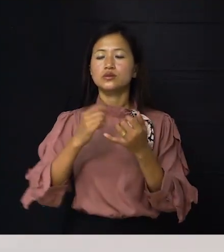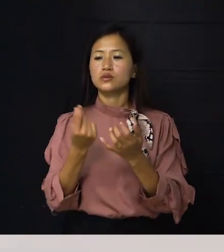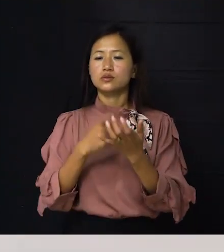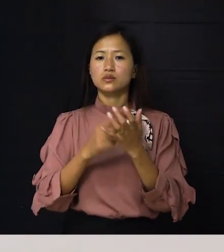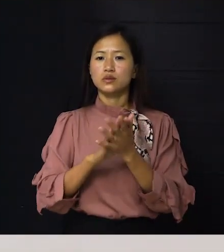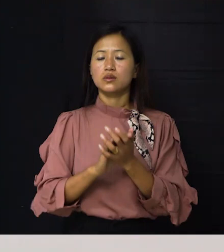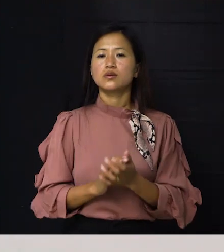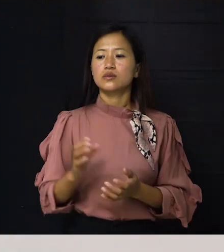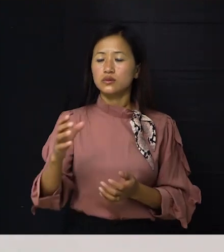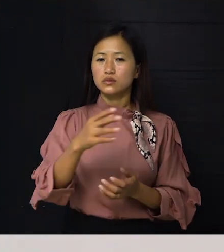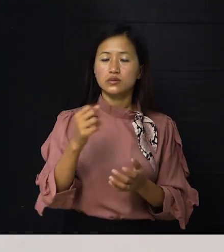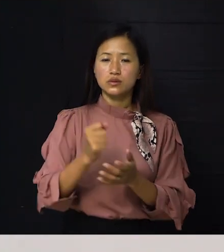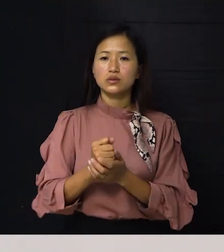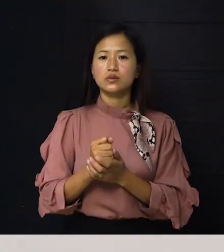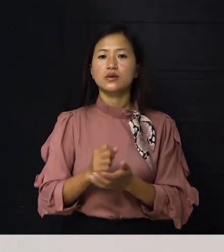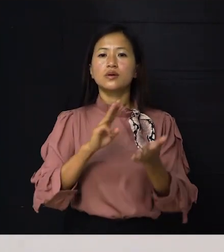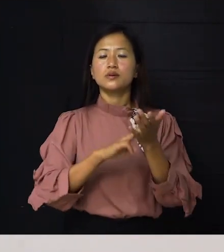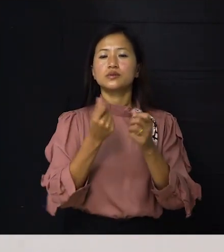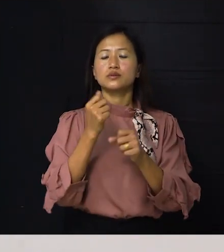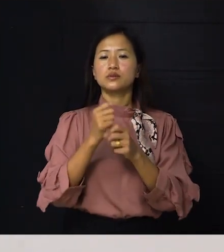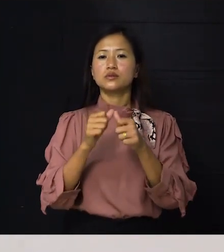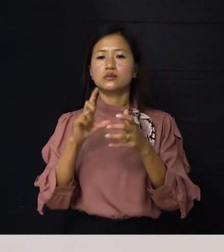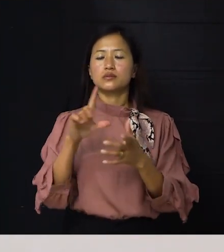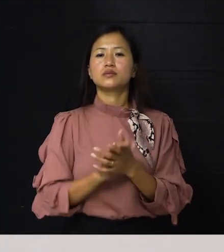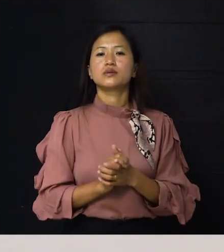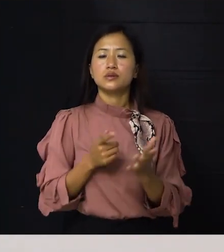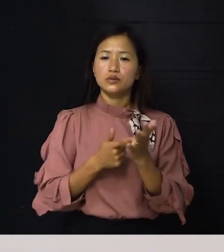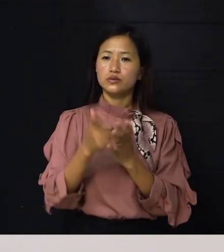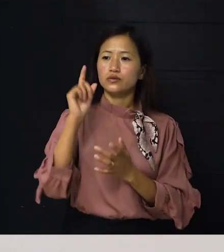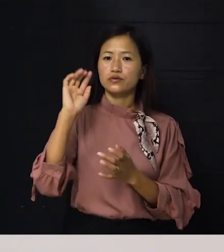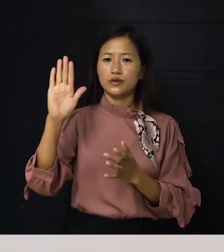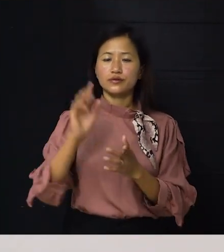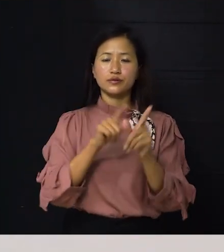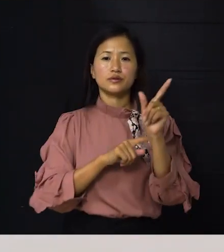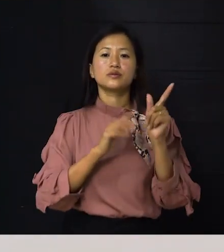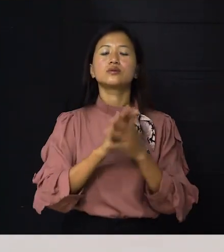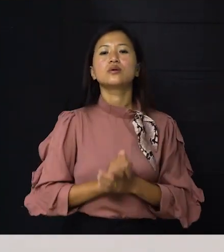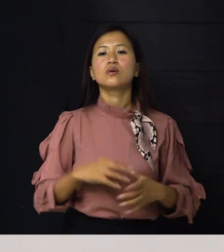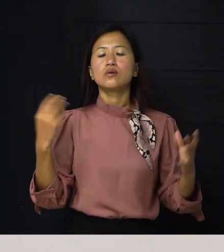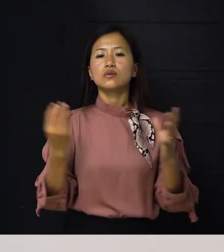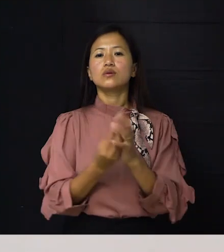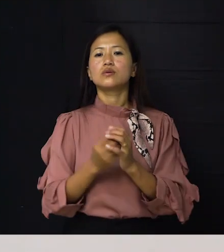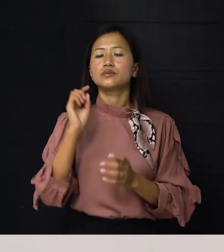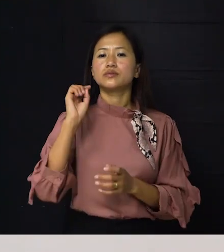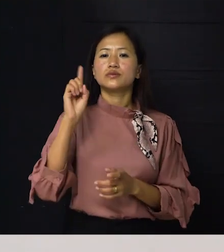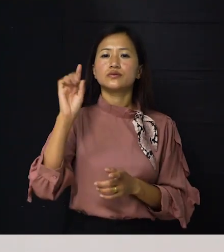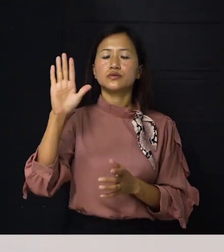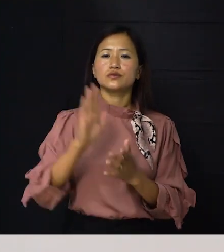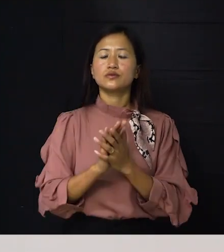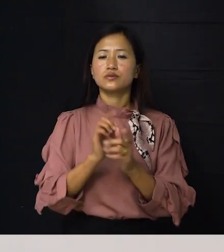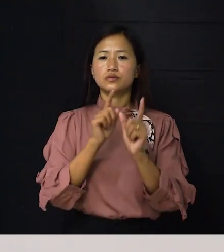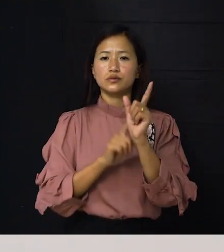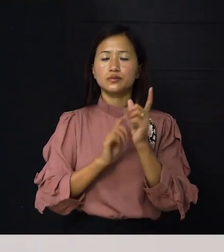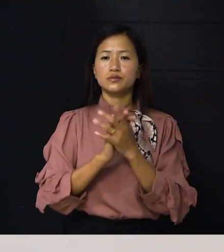when he took control of the Mughal Empire, he ruled for only 5 years. And altogether it was 15, but when he took